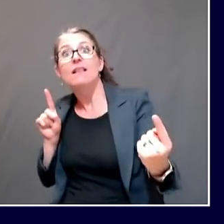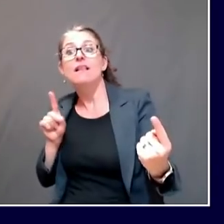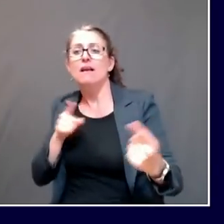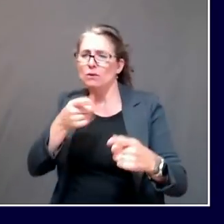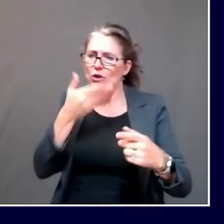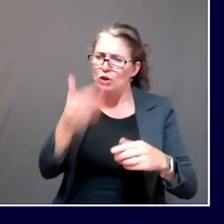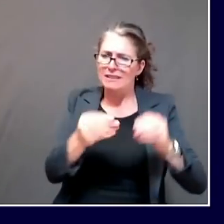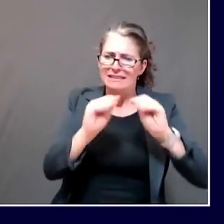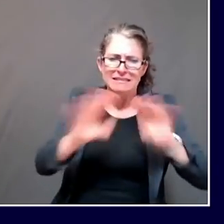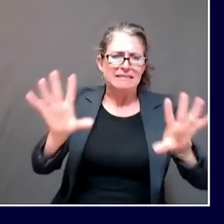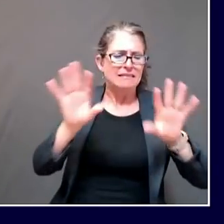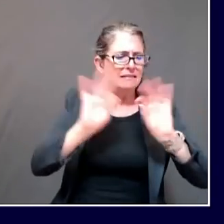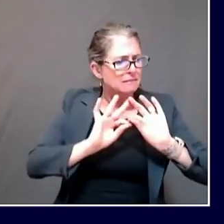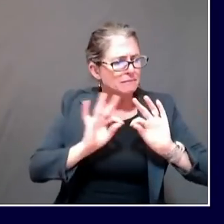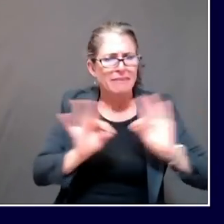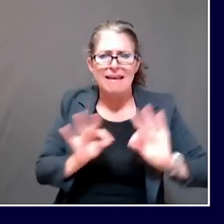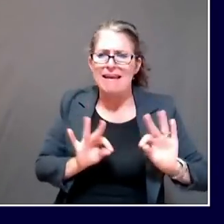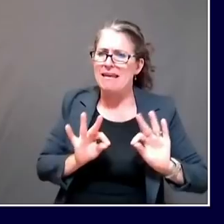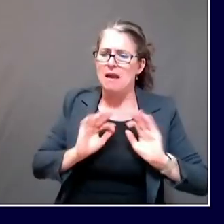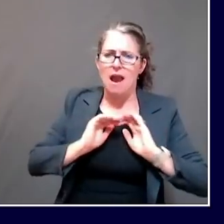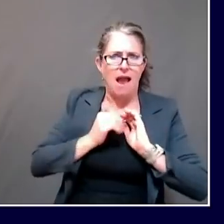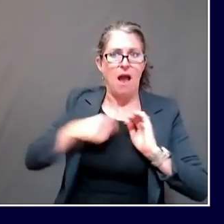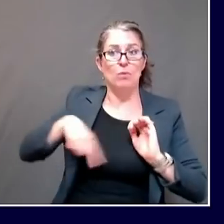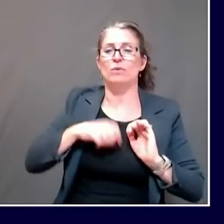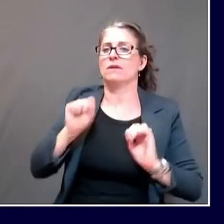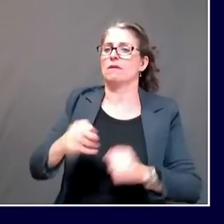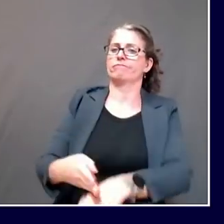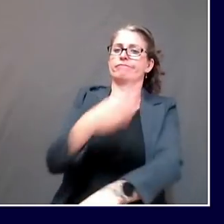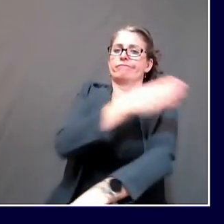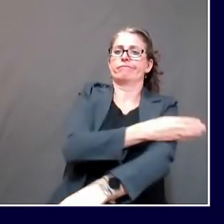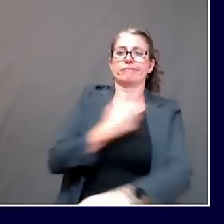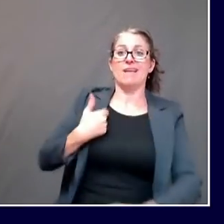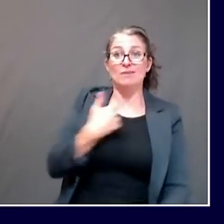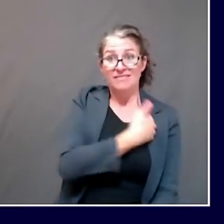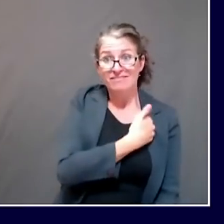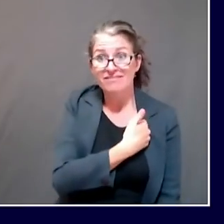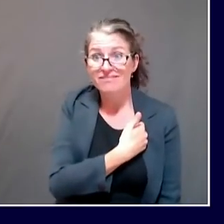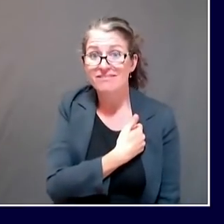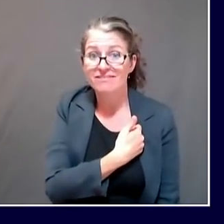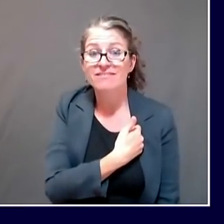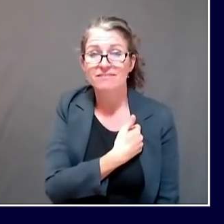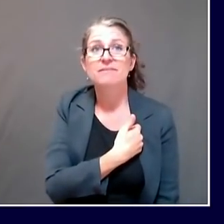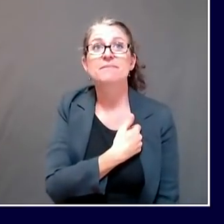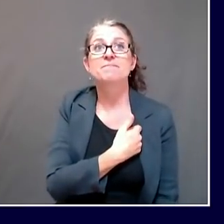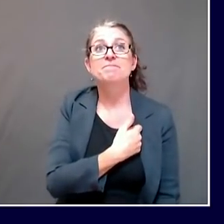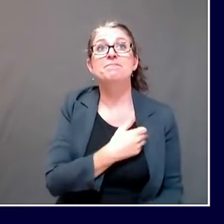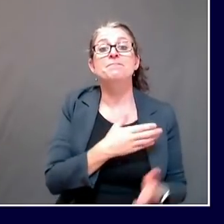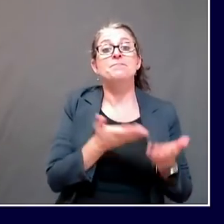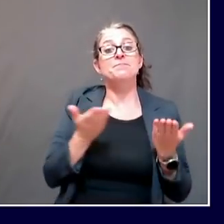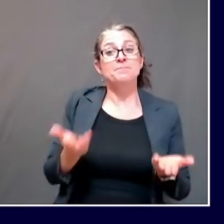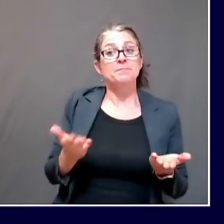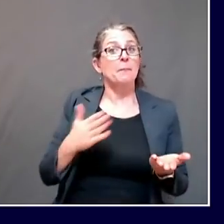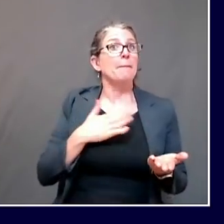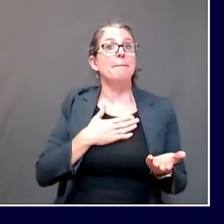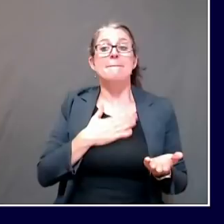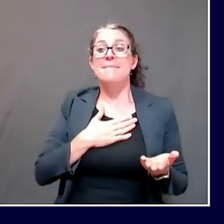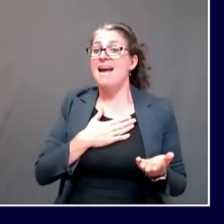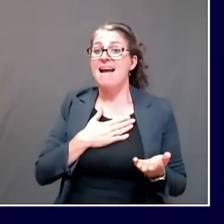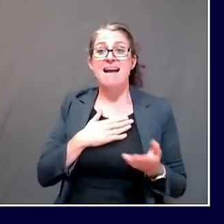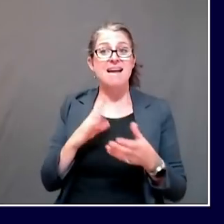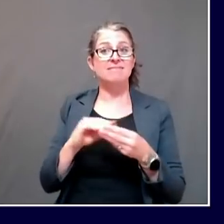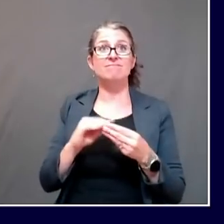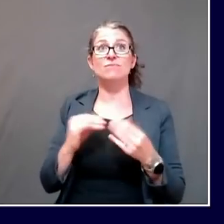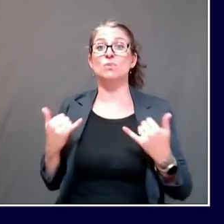So let me change tactics a little bit, change the topic a little bit. Because while every state in the nation is